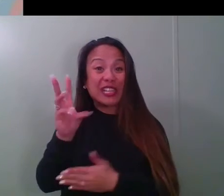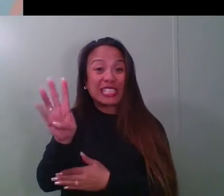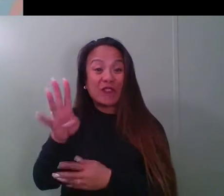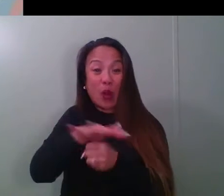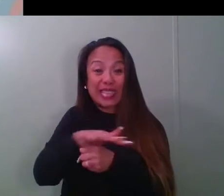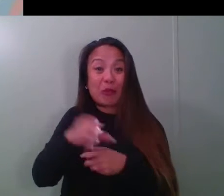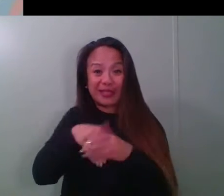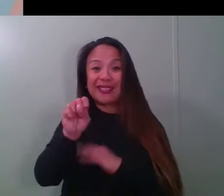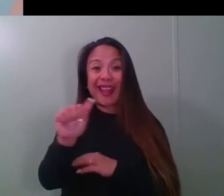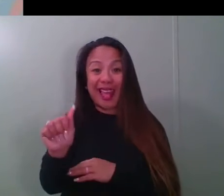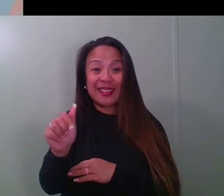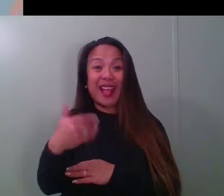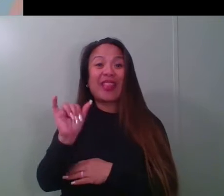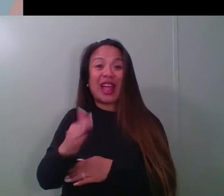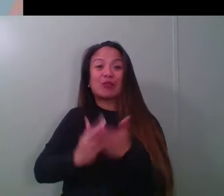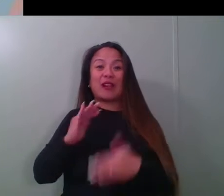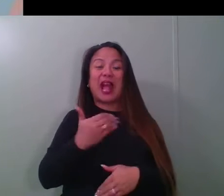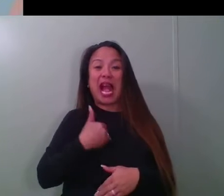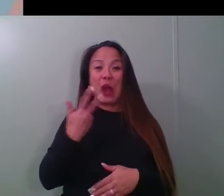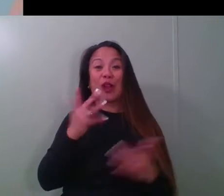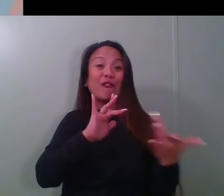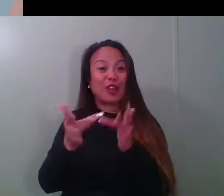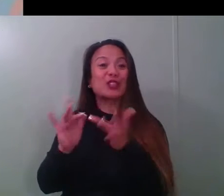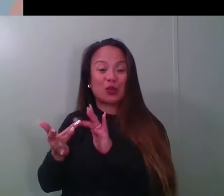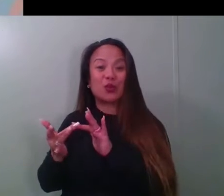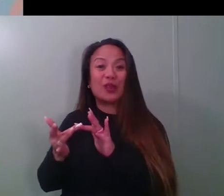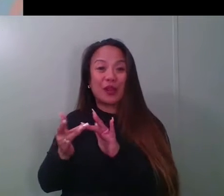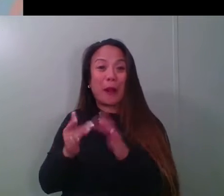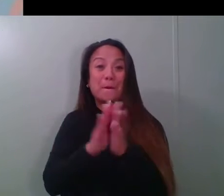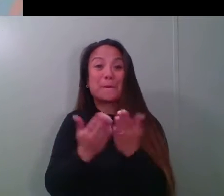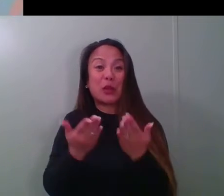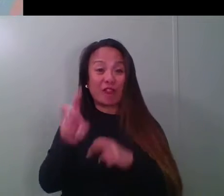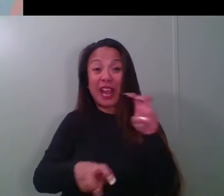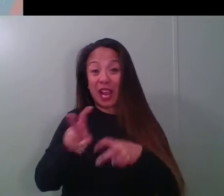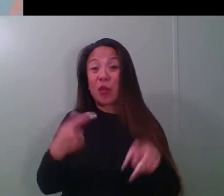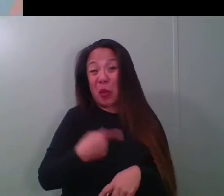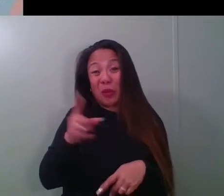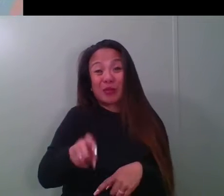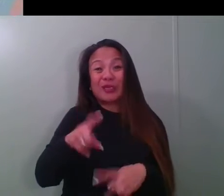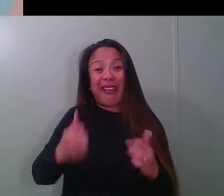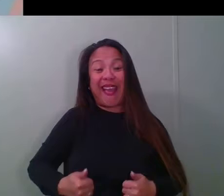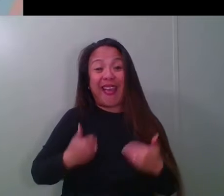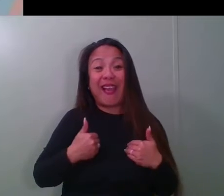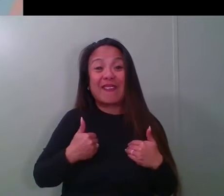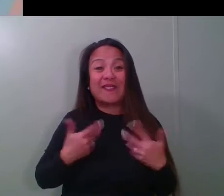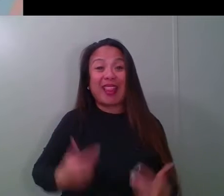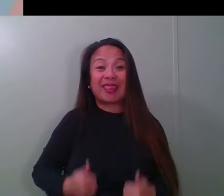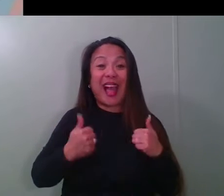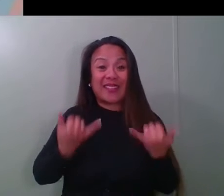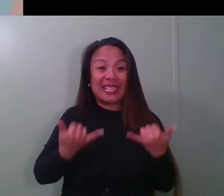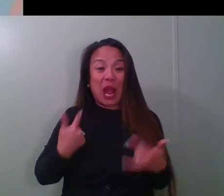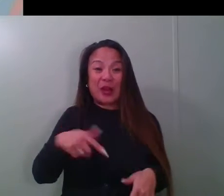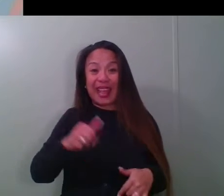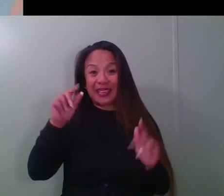all 64 neighborhoods in Santa Ana. And that's part of our virtual book fair that we were going to have live.